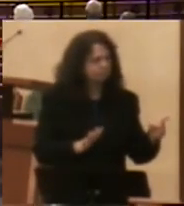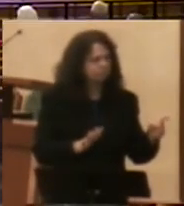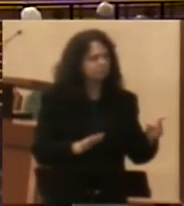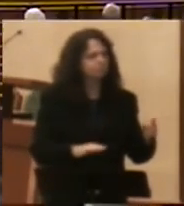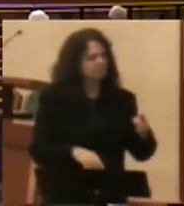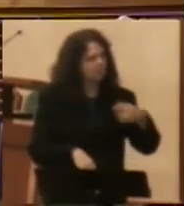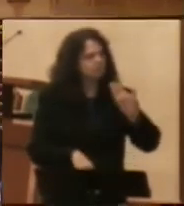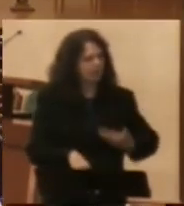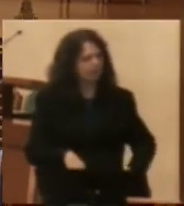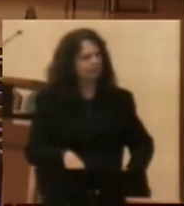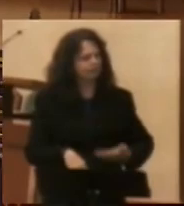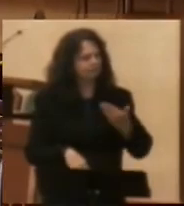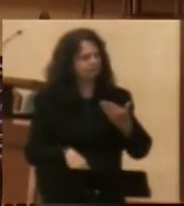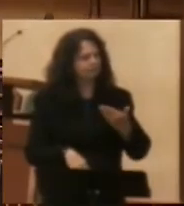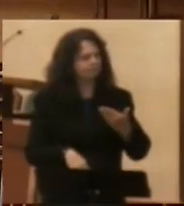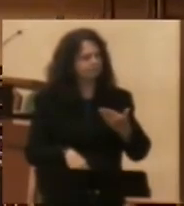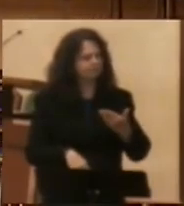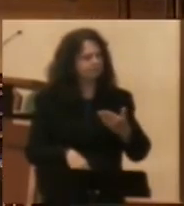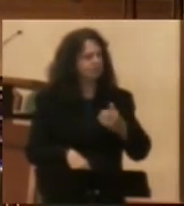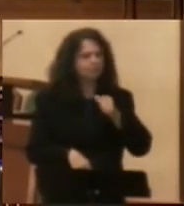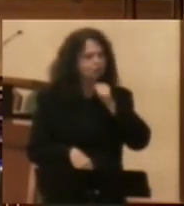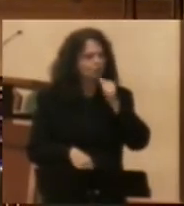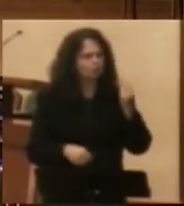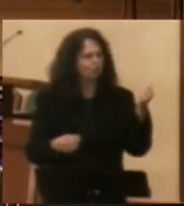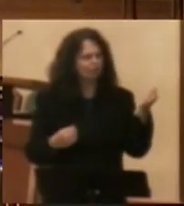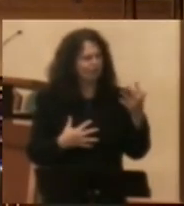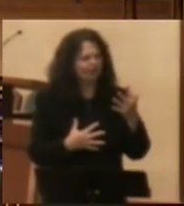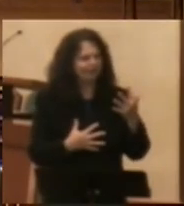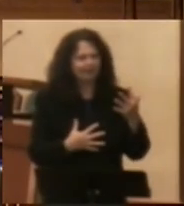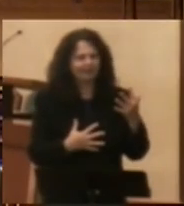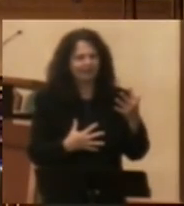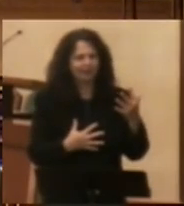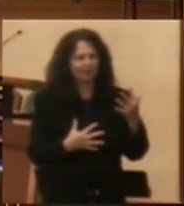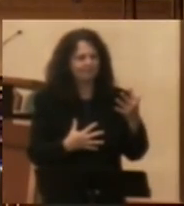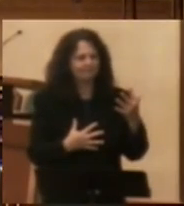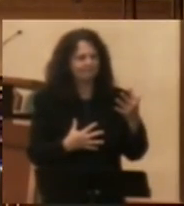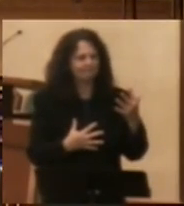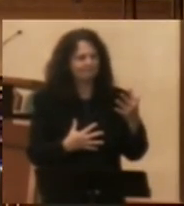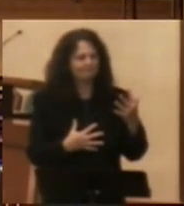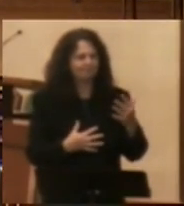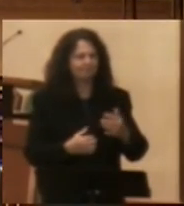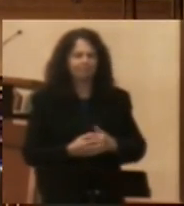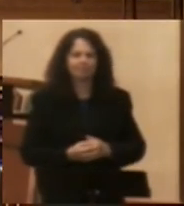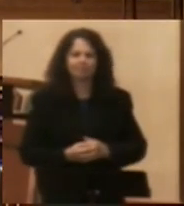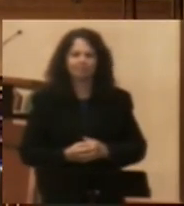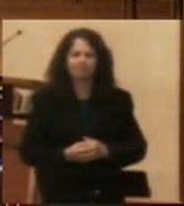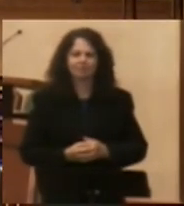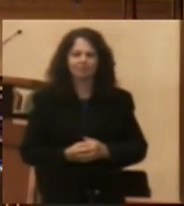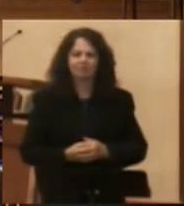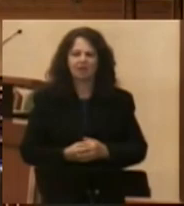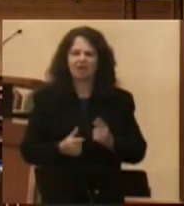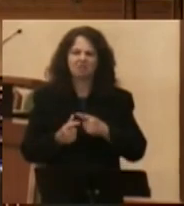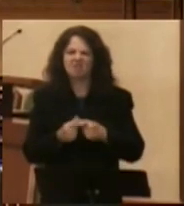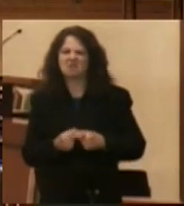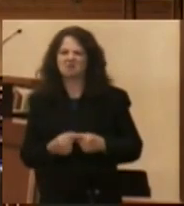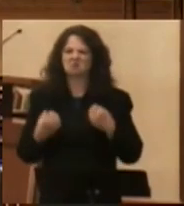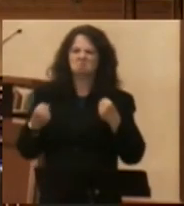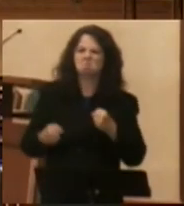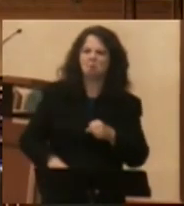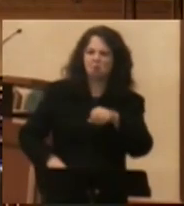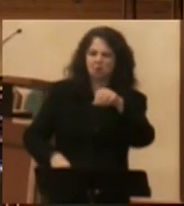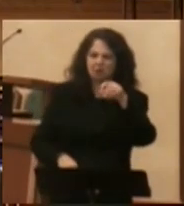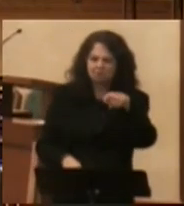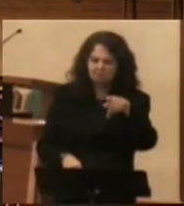I. Do not be afraid. And then it is the bold Peter, it is always